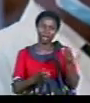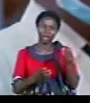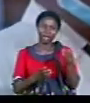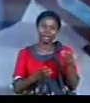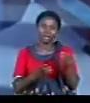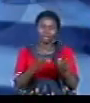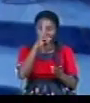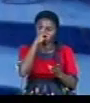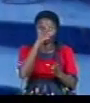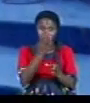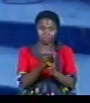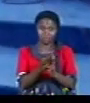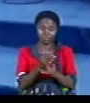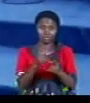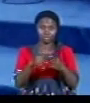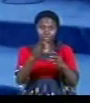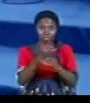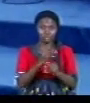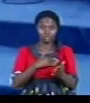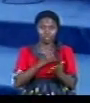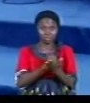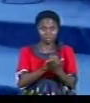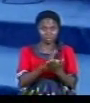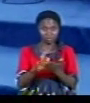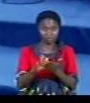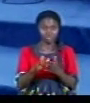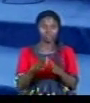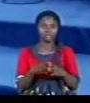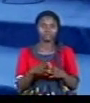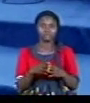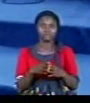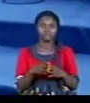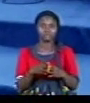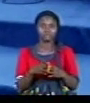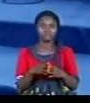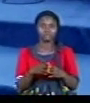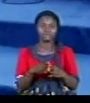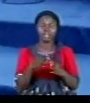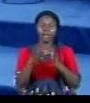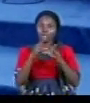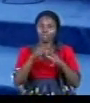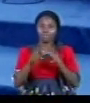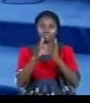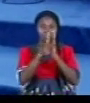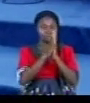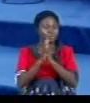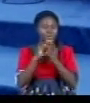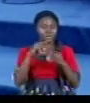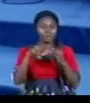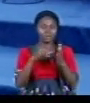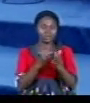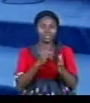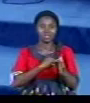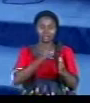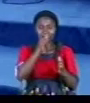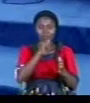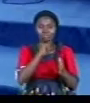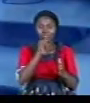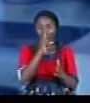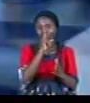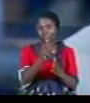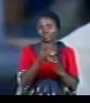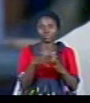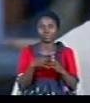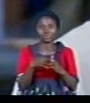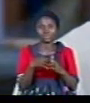saved. So I've been praying about this thing and been hoping for it. But I've not been sure. Something came to